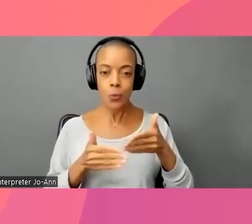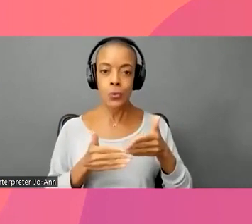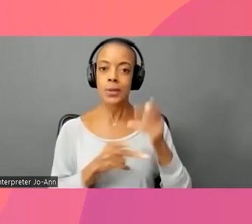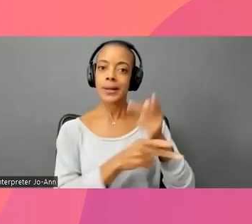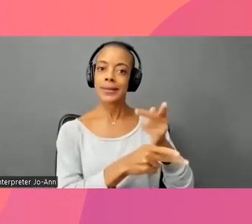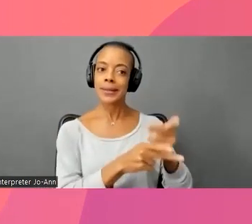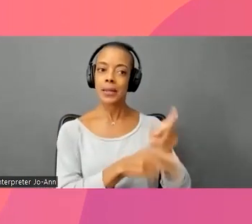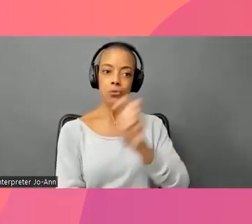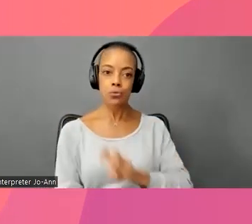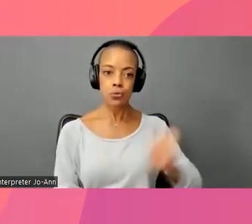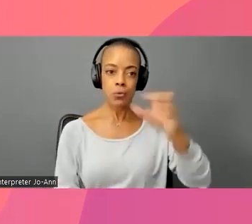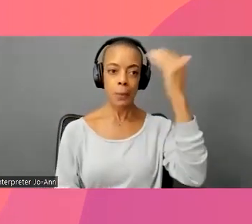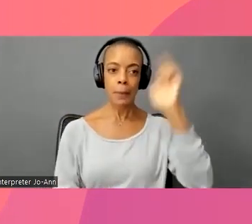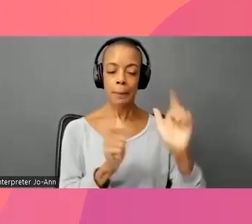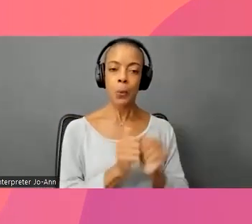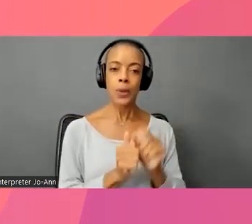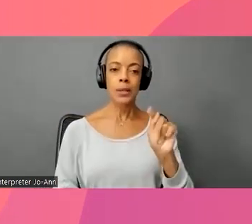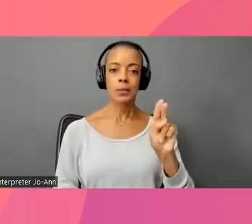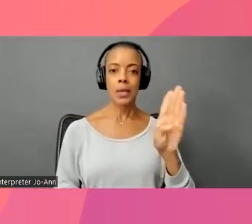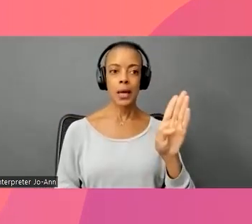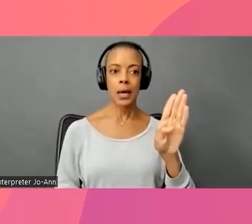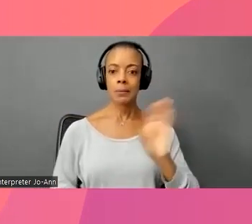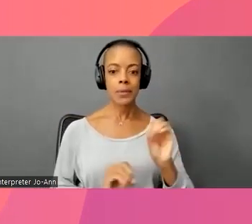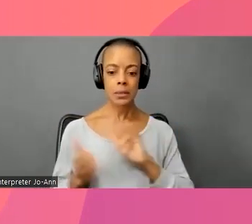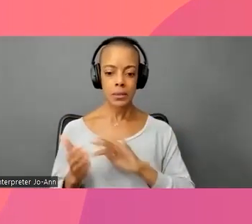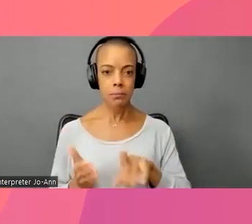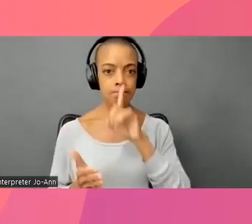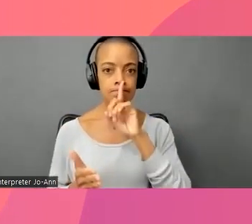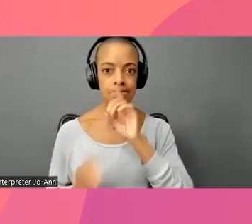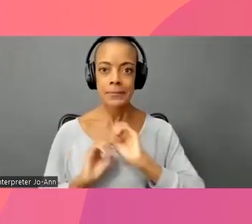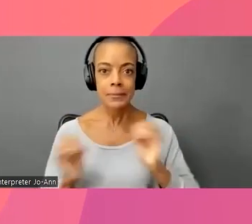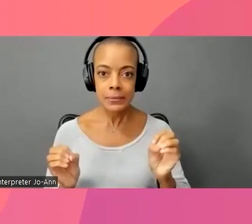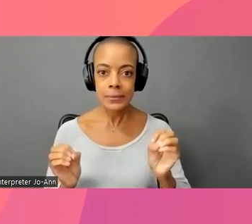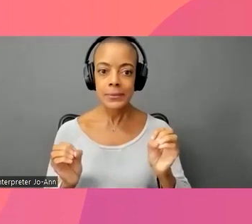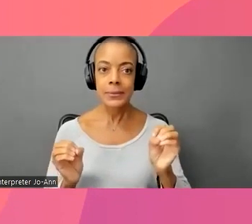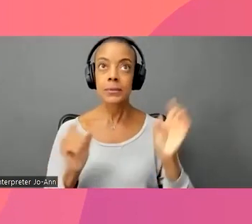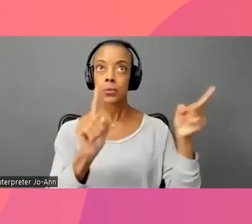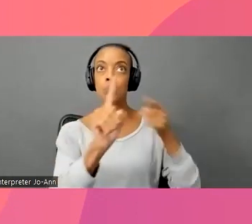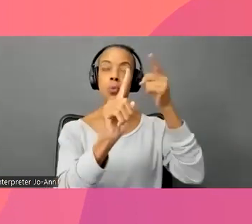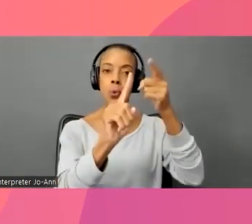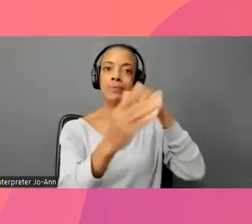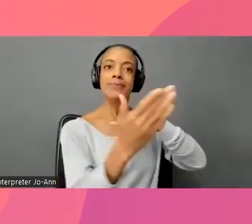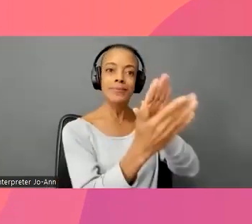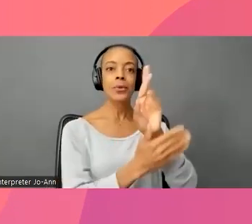journey for Black people with TBI, and then with a specific aim of addressing racism.